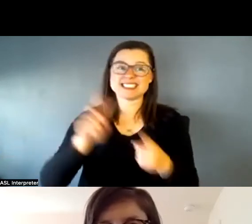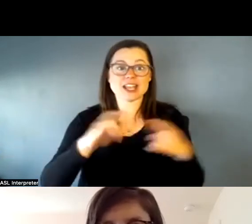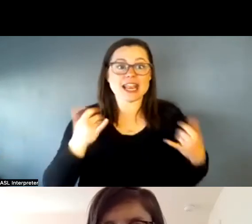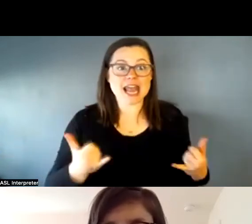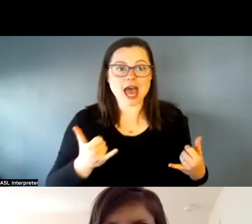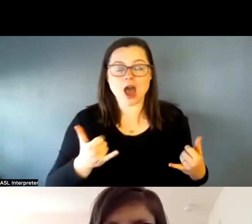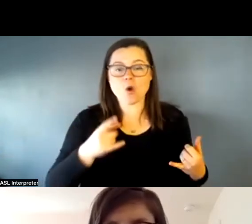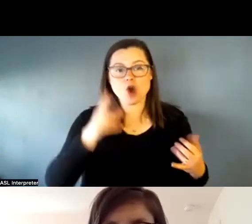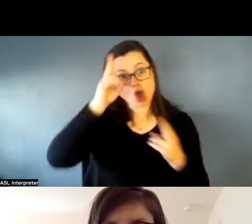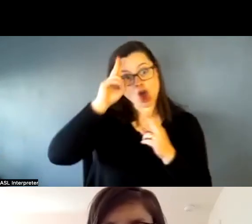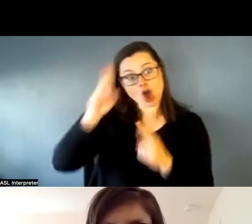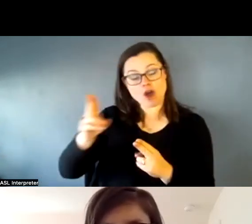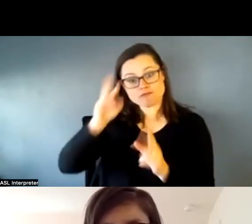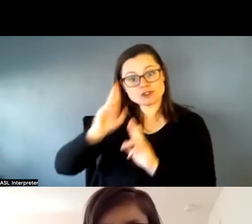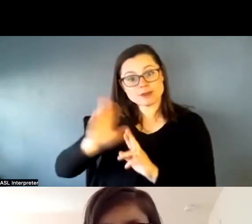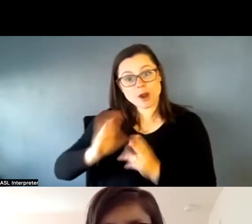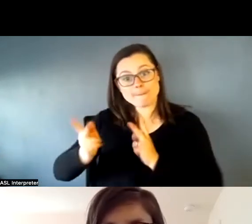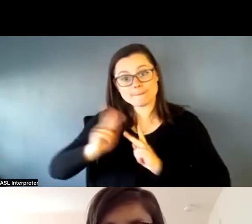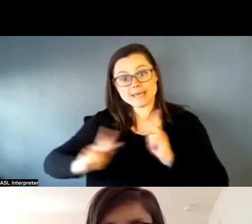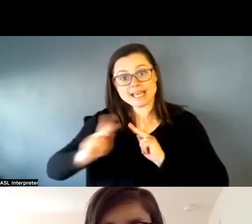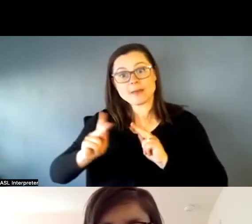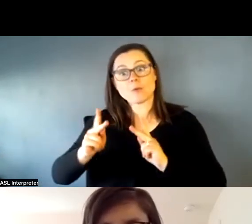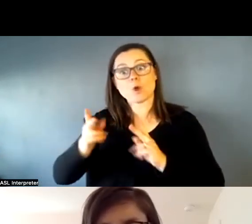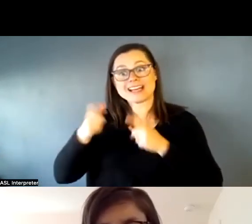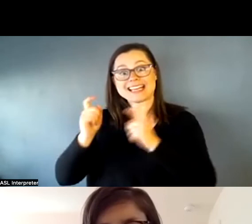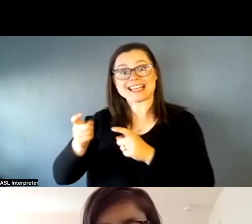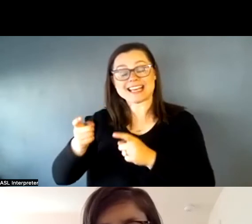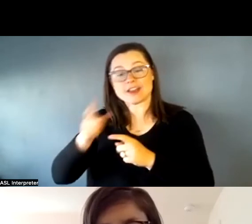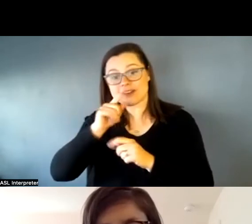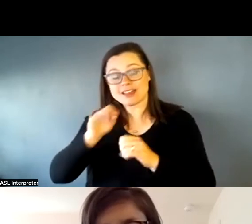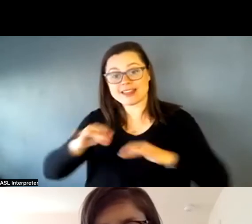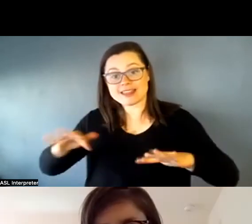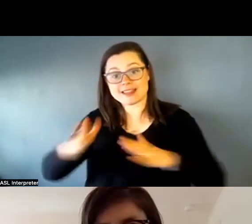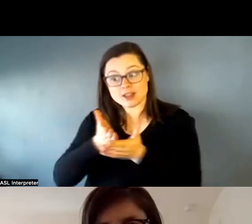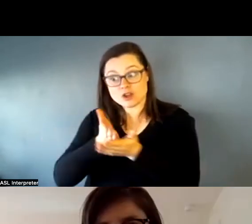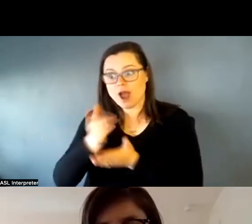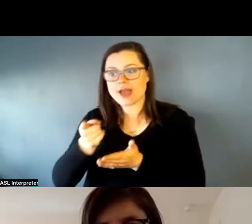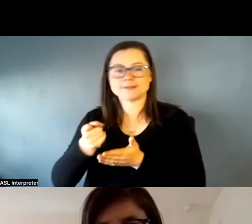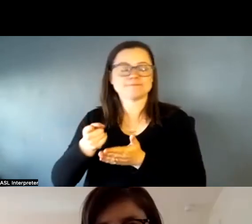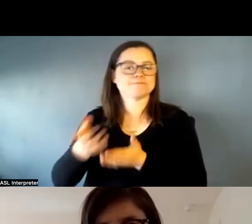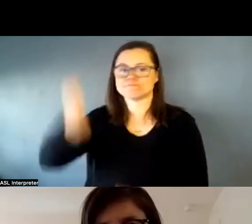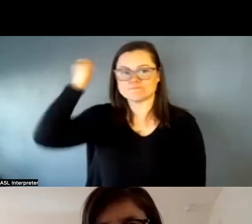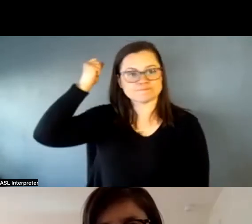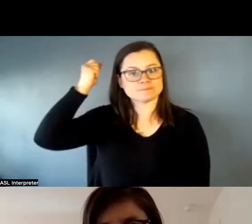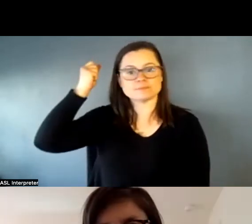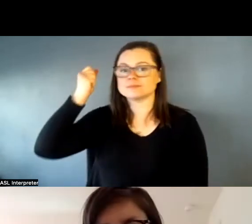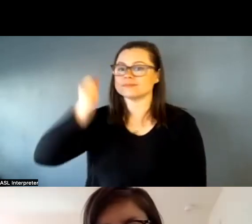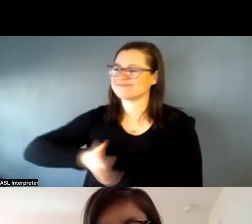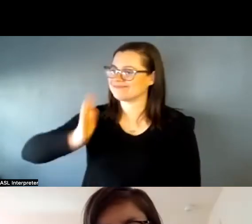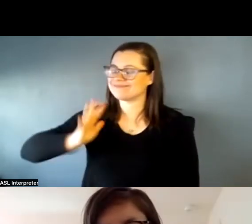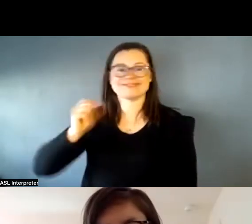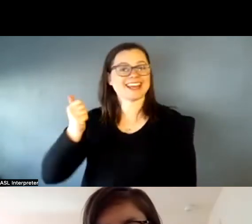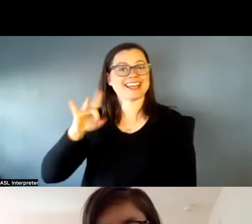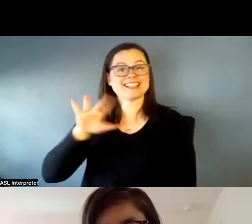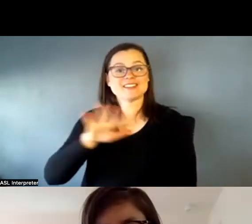so, and that was in 1855. And we're still fighting for federal